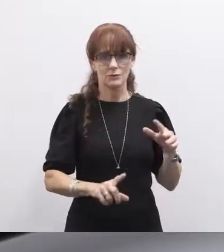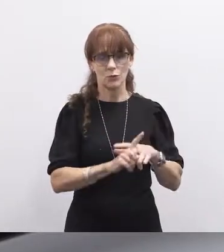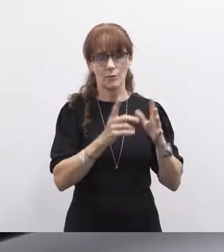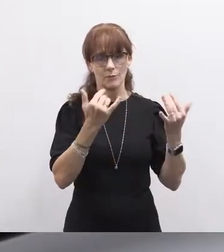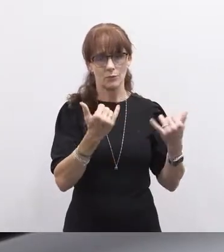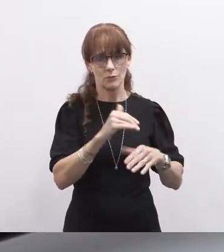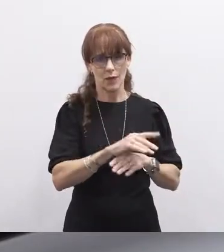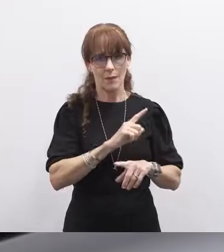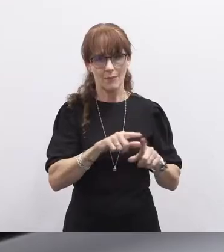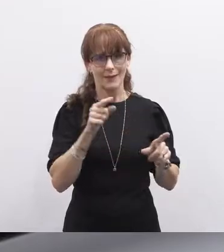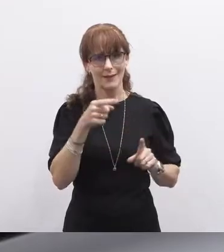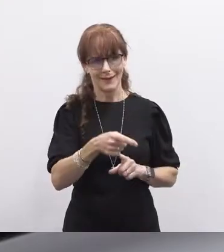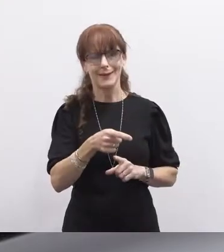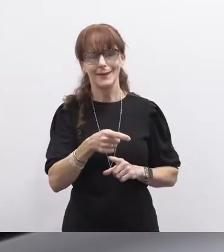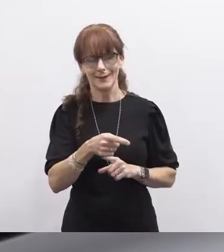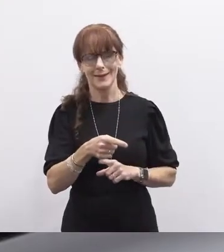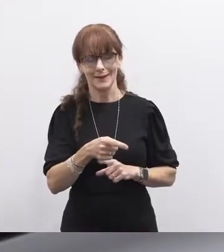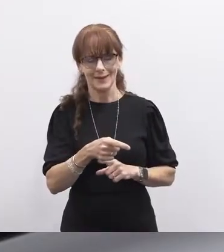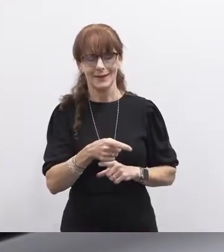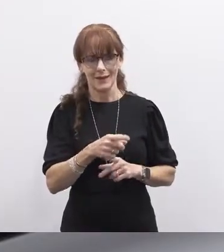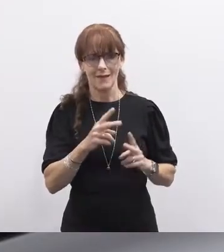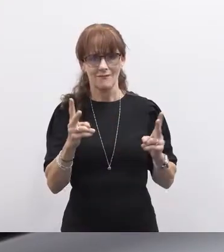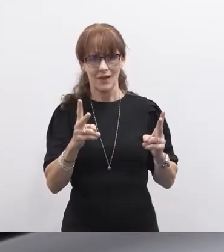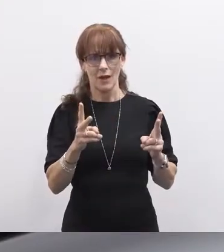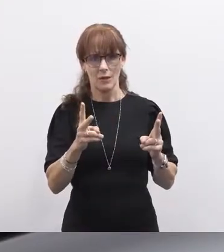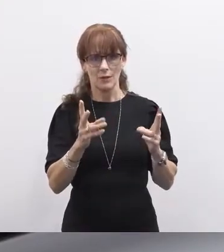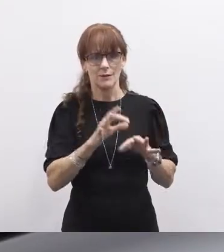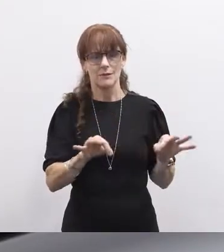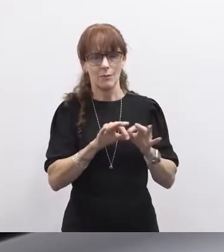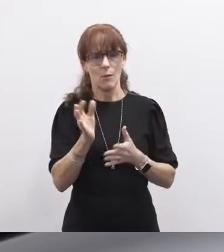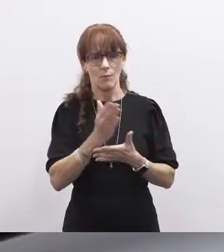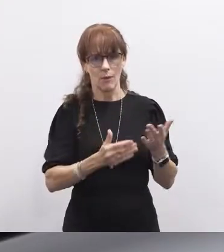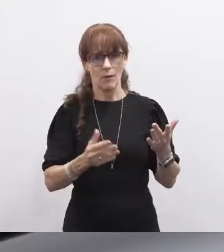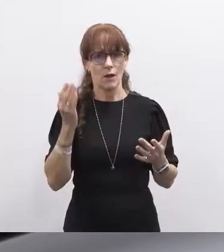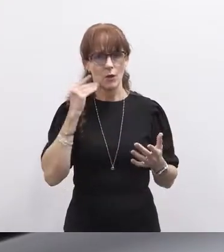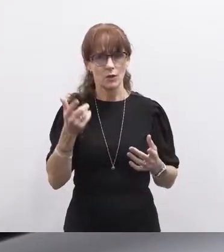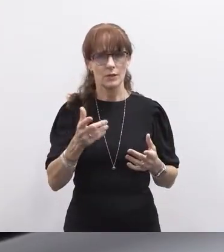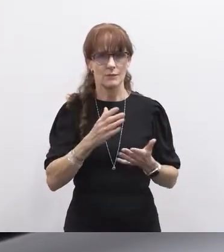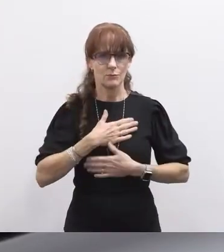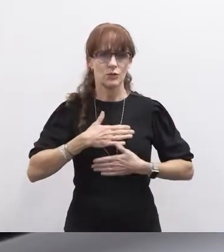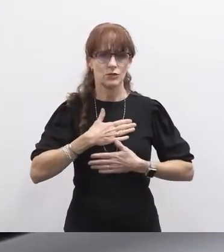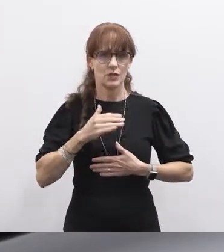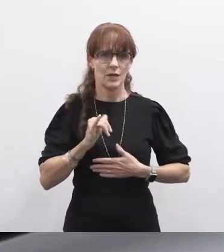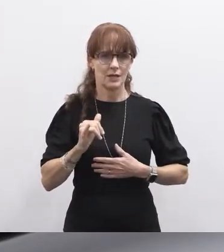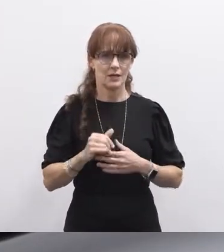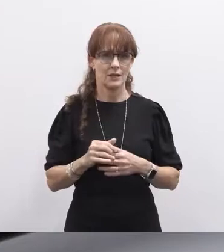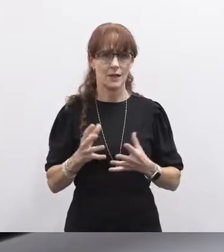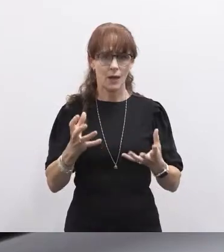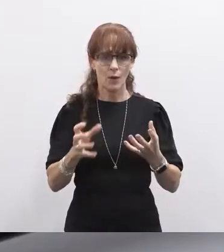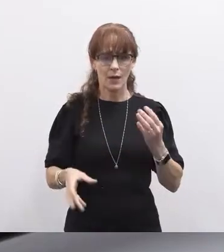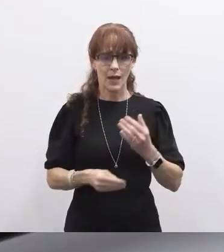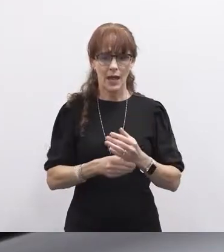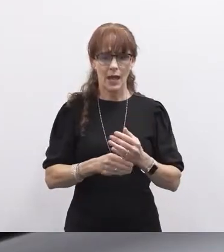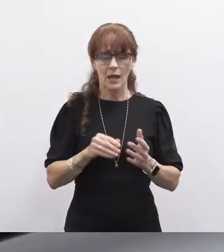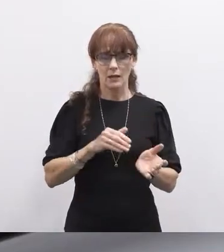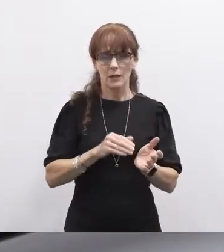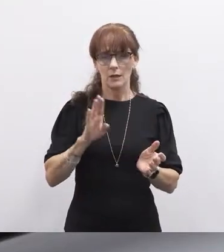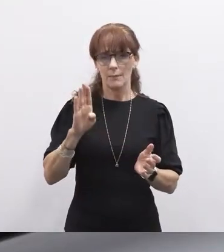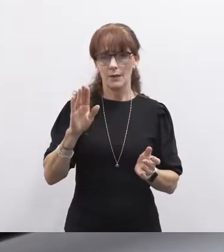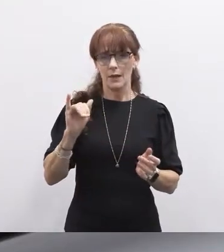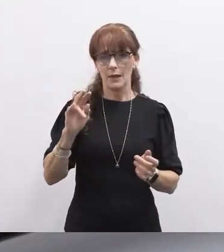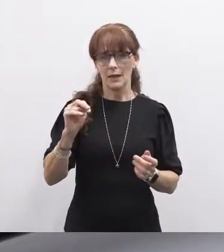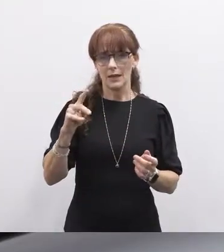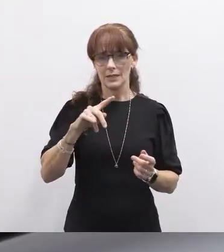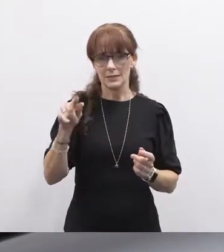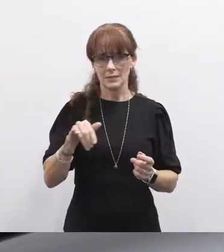was a very integral part of this, and I know he's appreciated. And I just want to add, Dr. Benitez, to what you said.